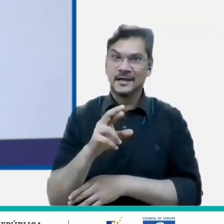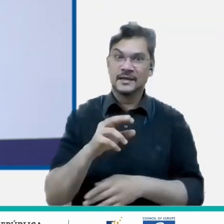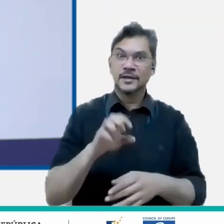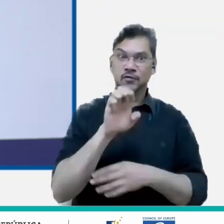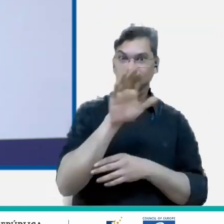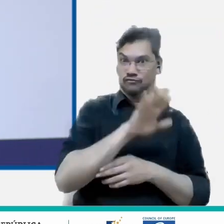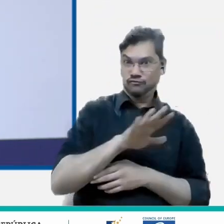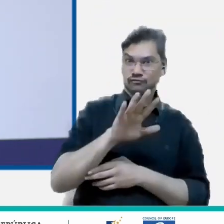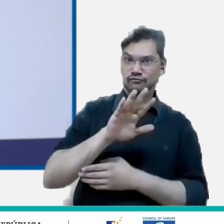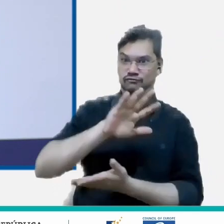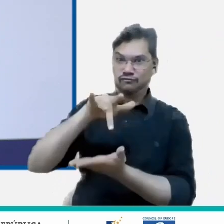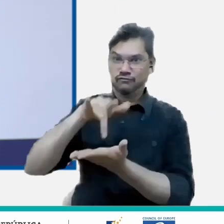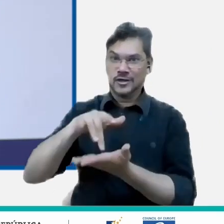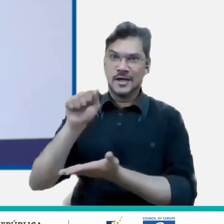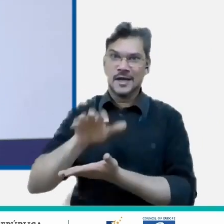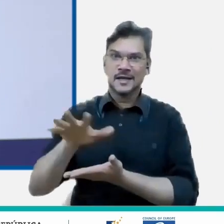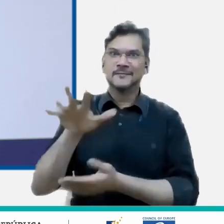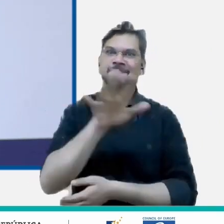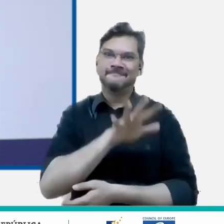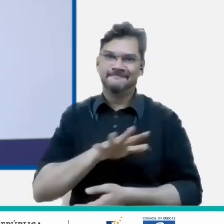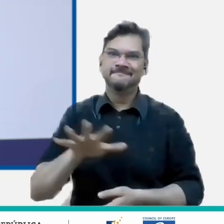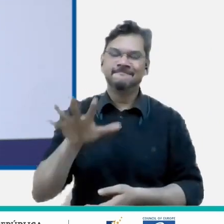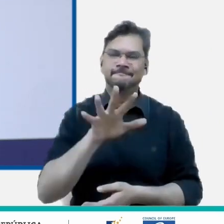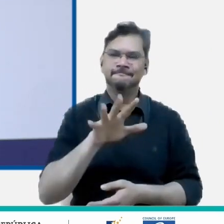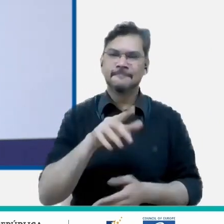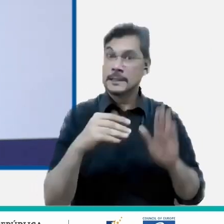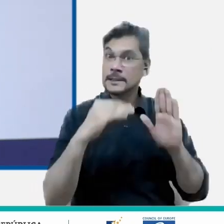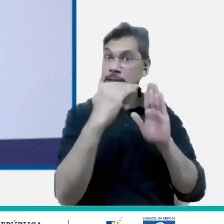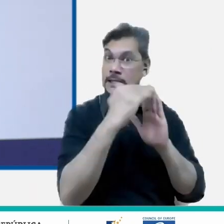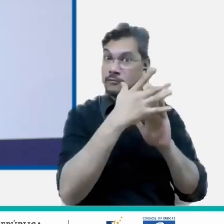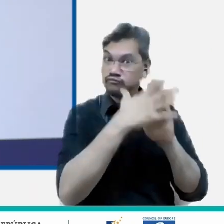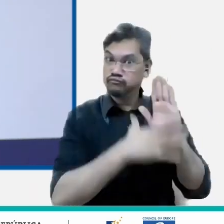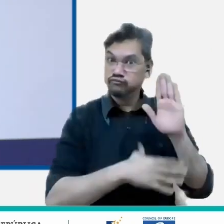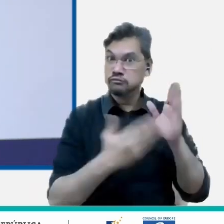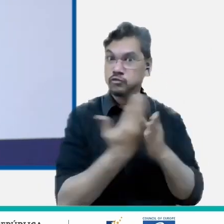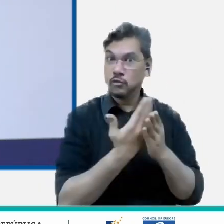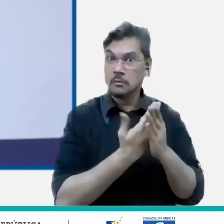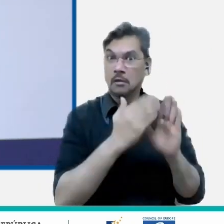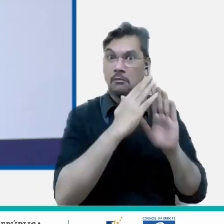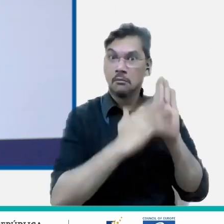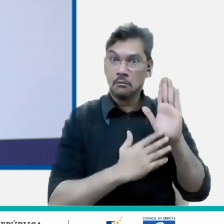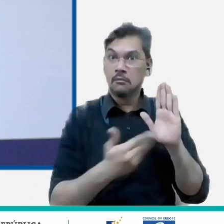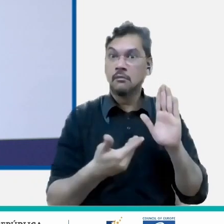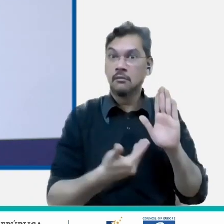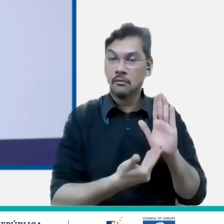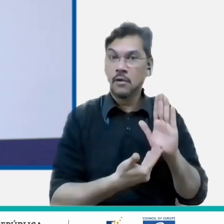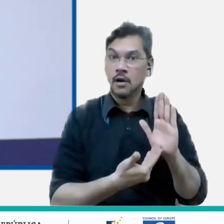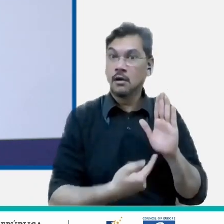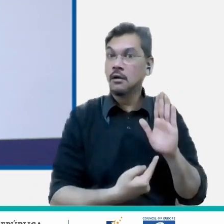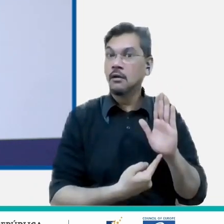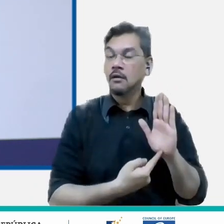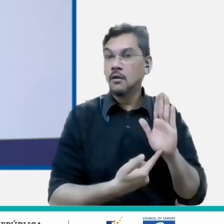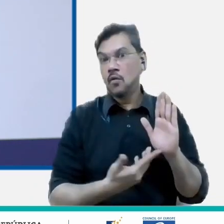do we consider it as a simple document or not? First of all, I want to say that this is a document